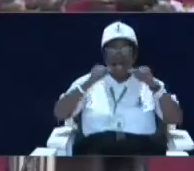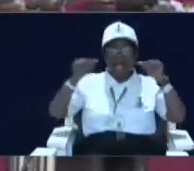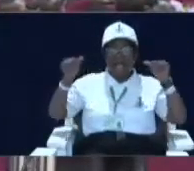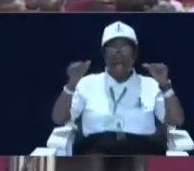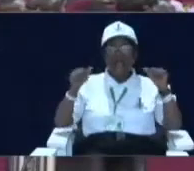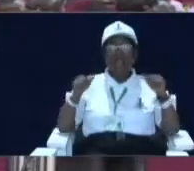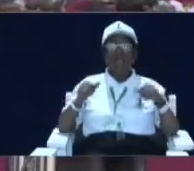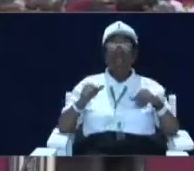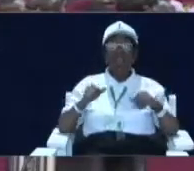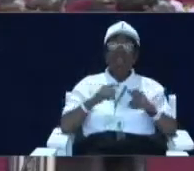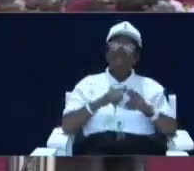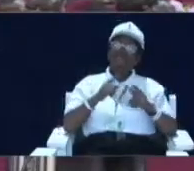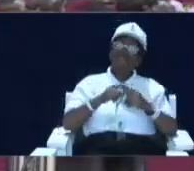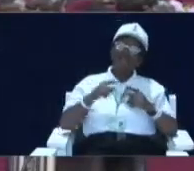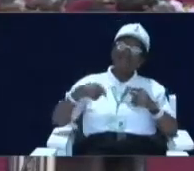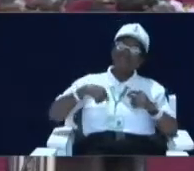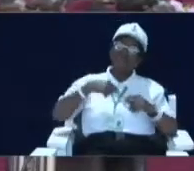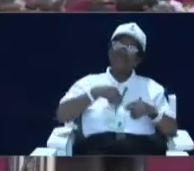Then we go to